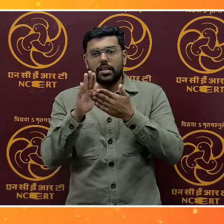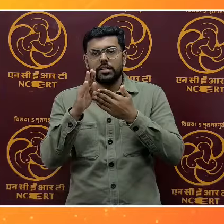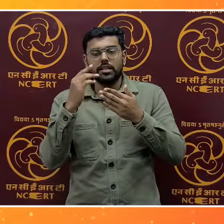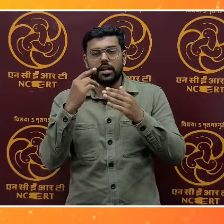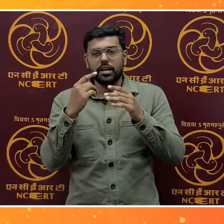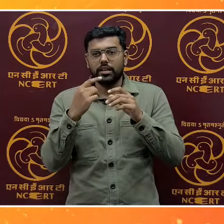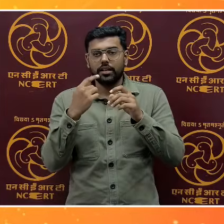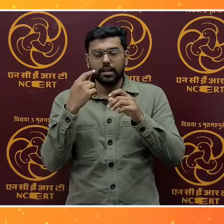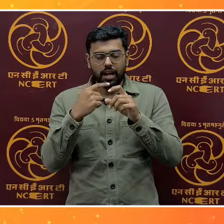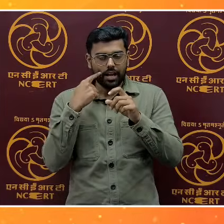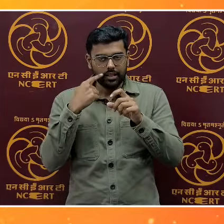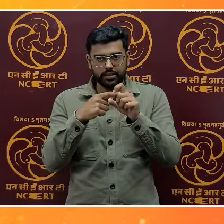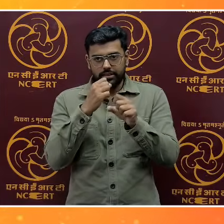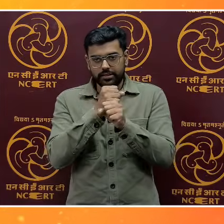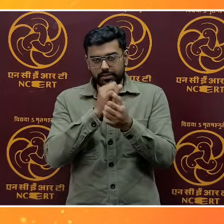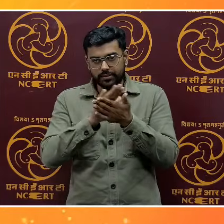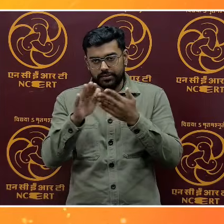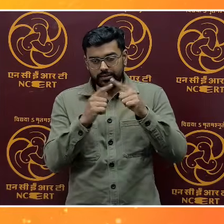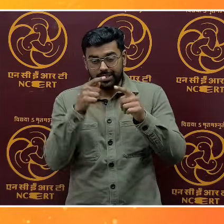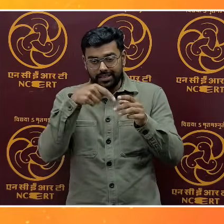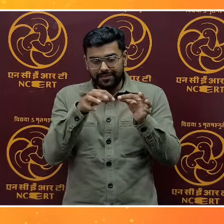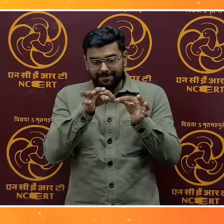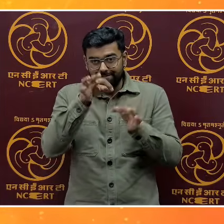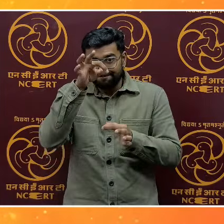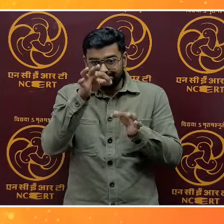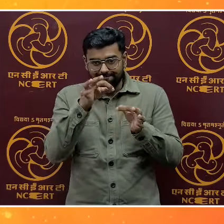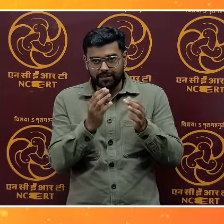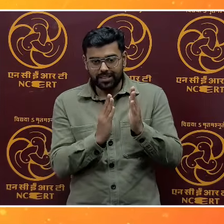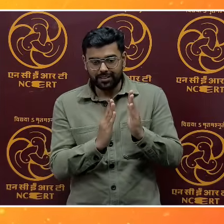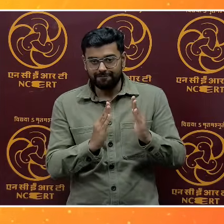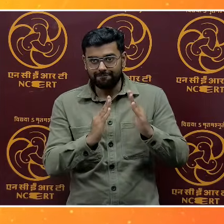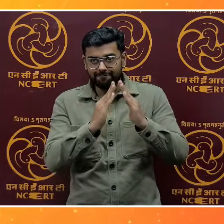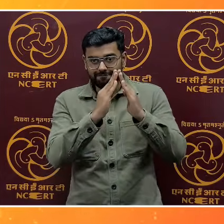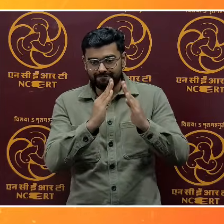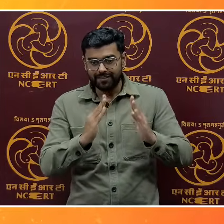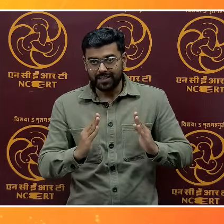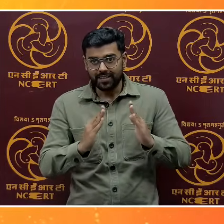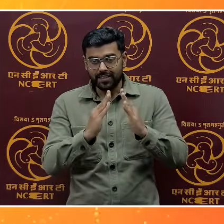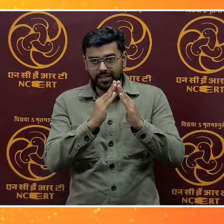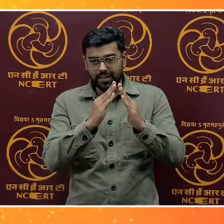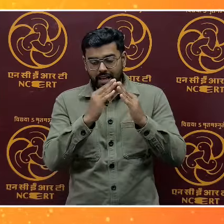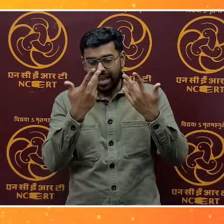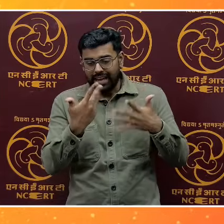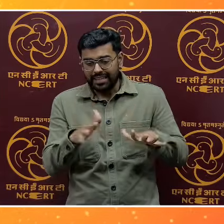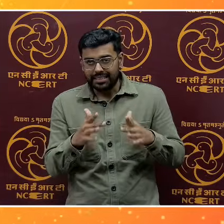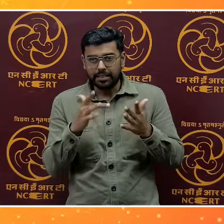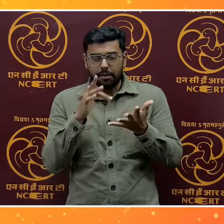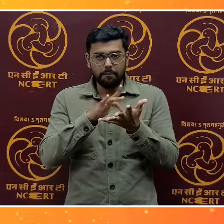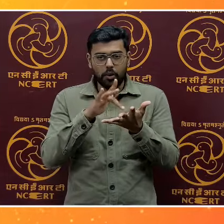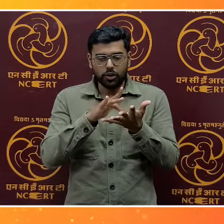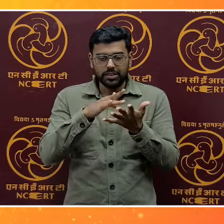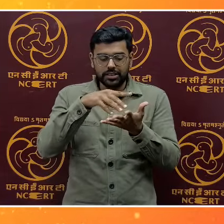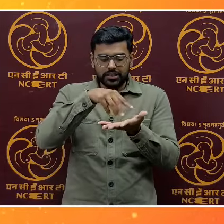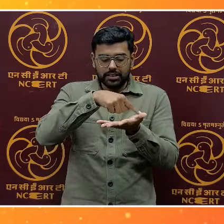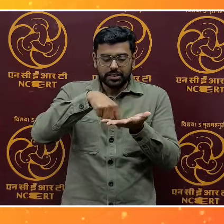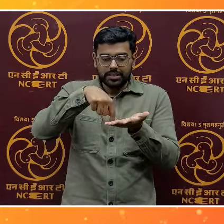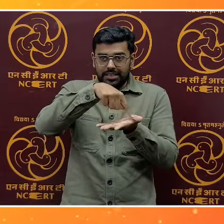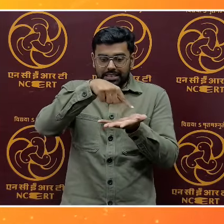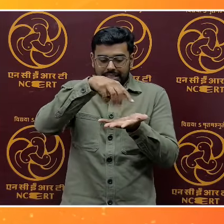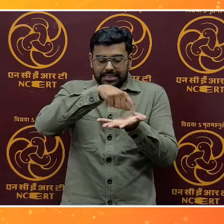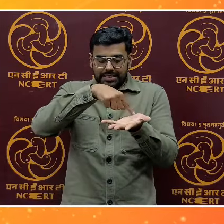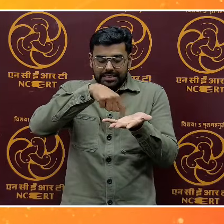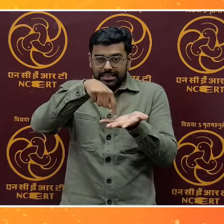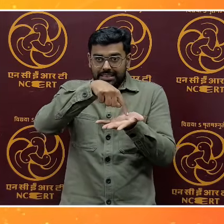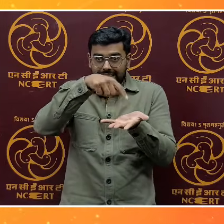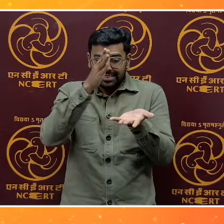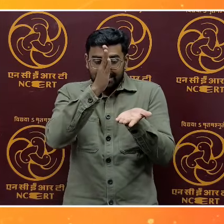is the definition, children? The length of the line segment joining the vertex to any point on the circular base